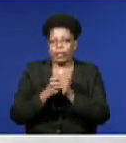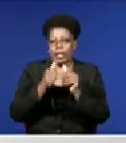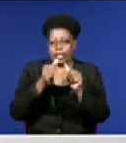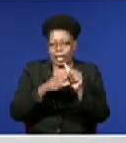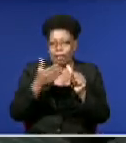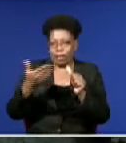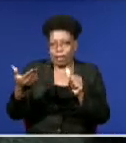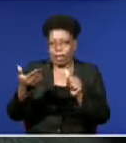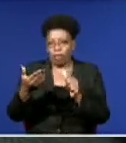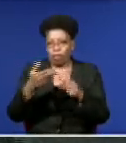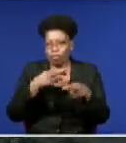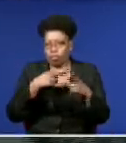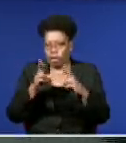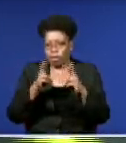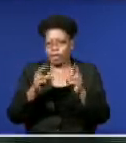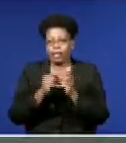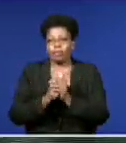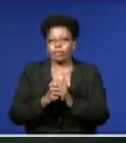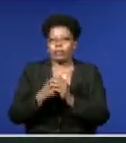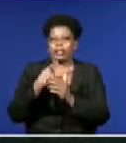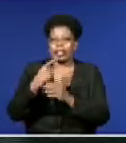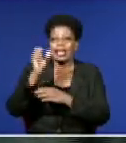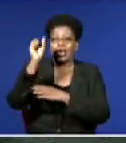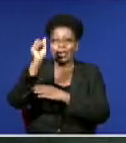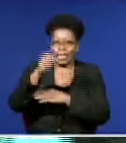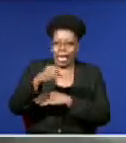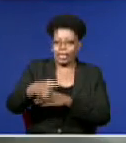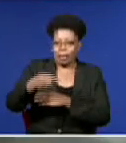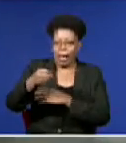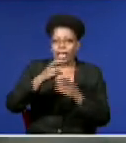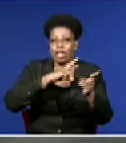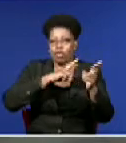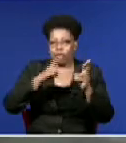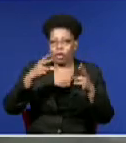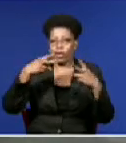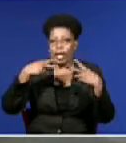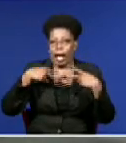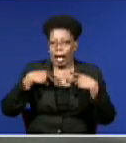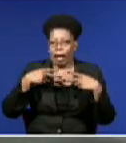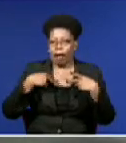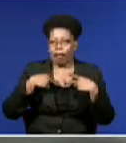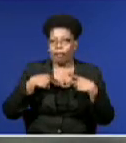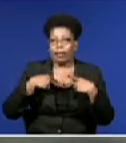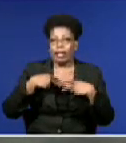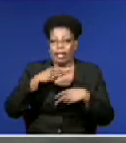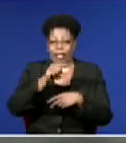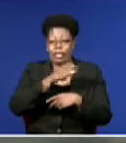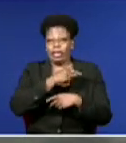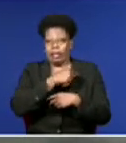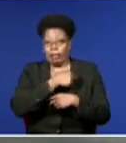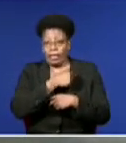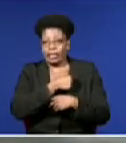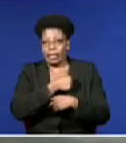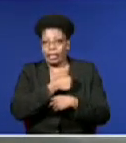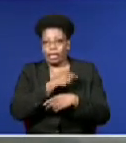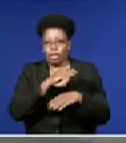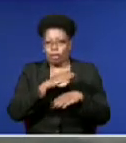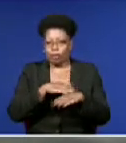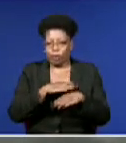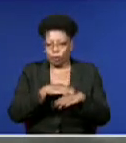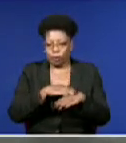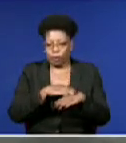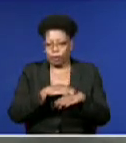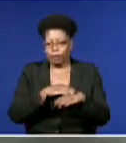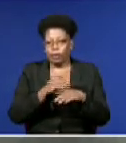everything in place? The bags are ready. They were brought in this morning. Then we have the Pan Am pins that they will get as well to, in order